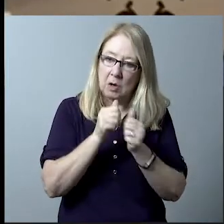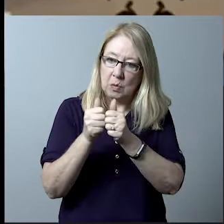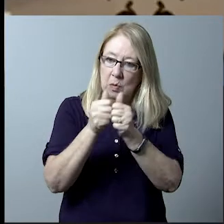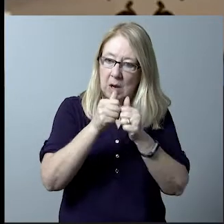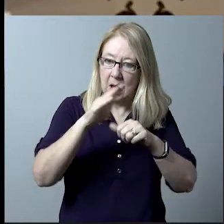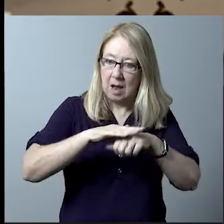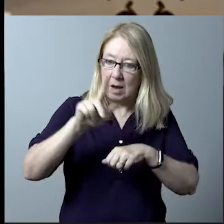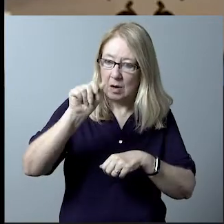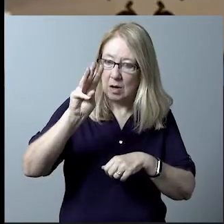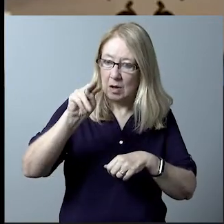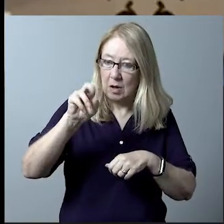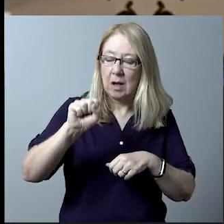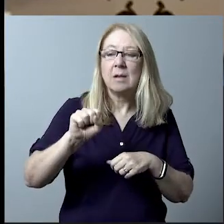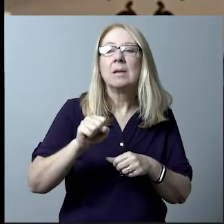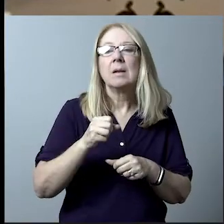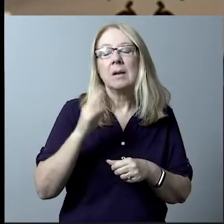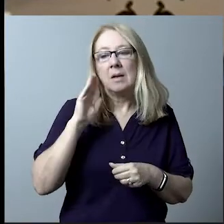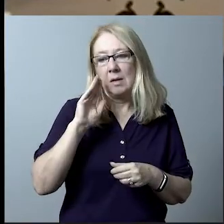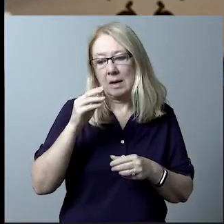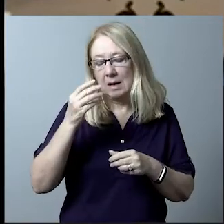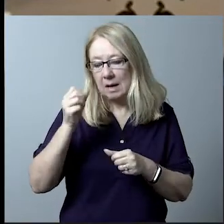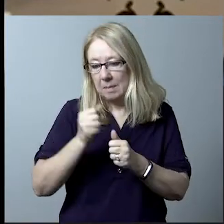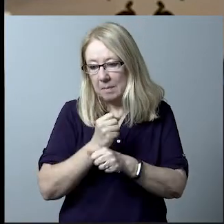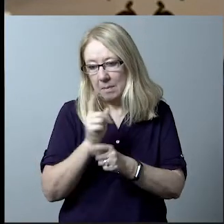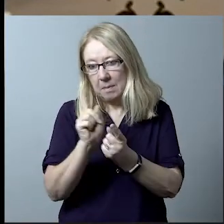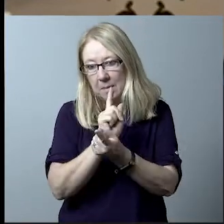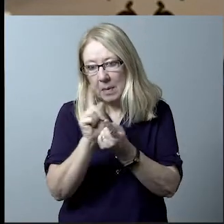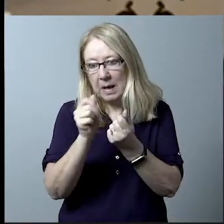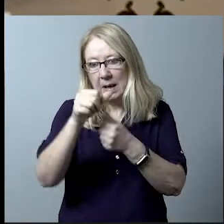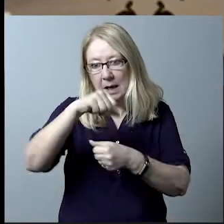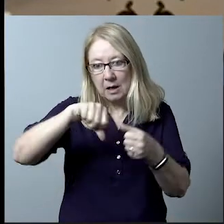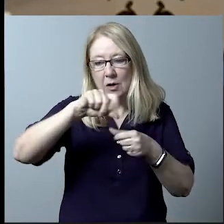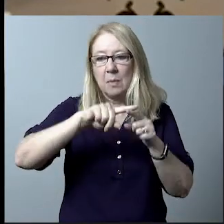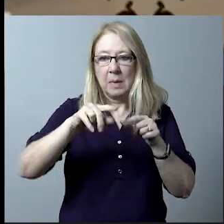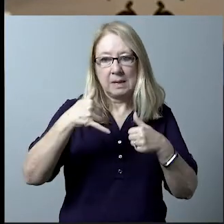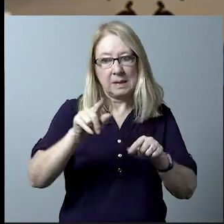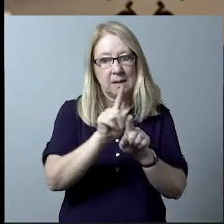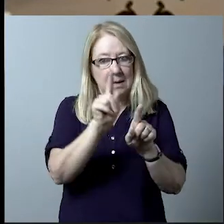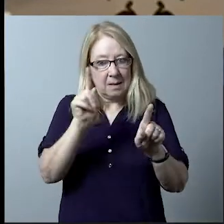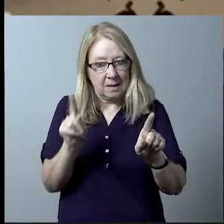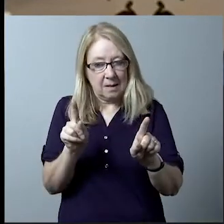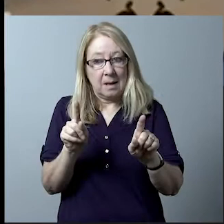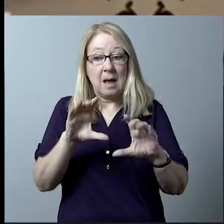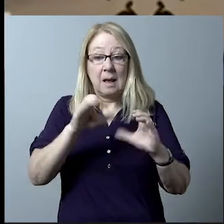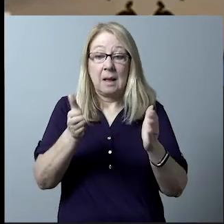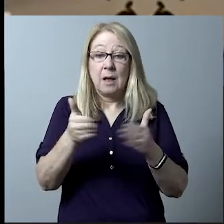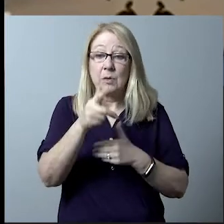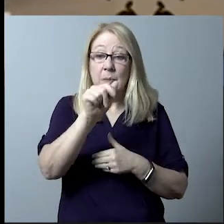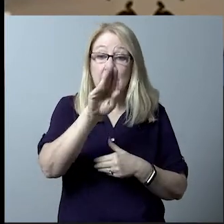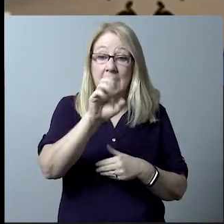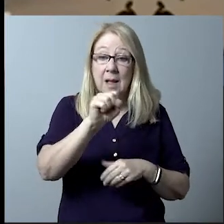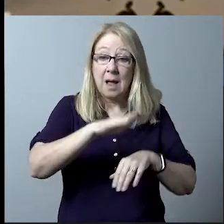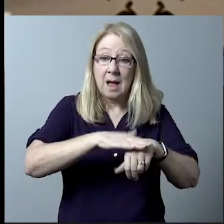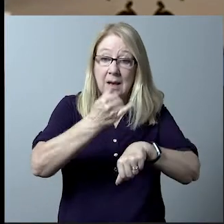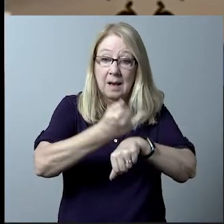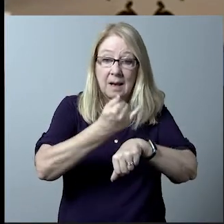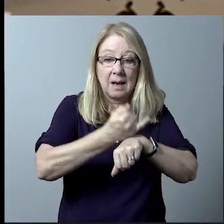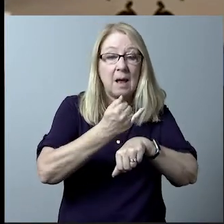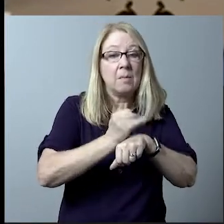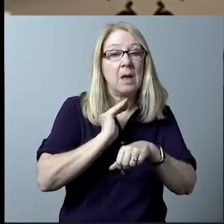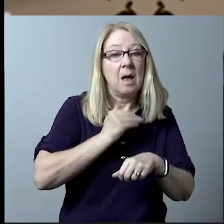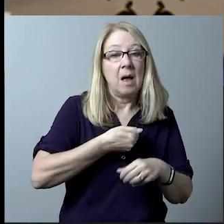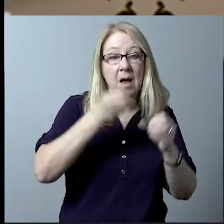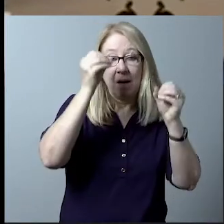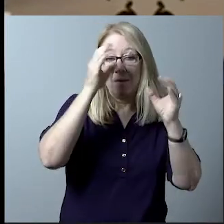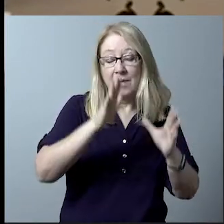on the lawns, getting to know each other at events while maintaining appropriate social distance. In classrooms and labs across campus,